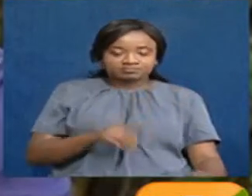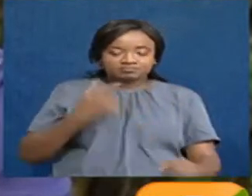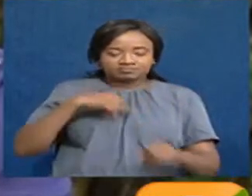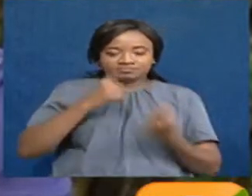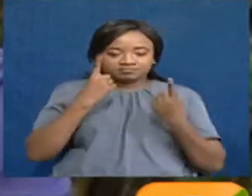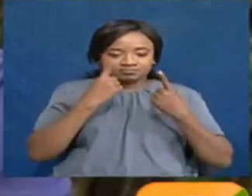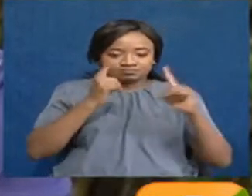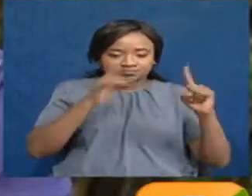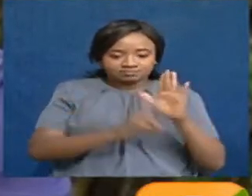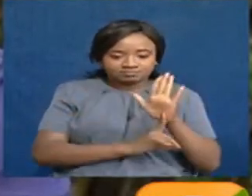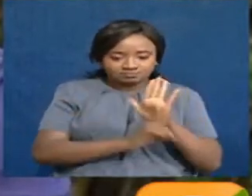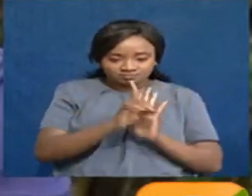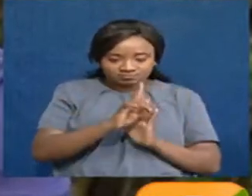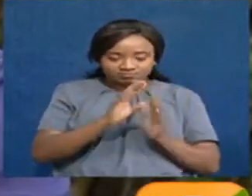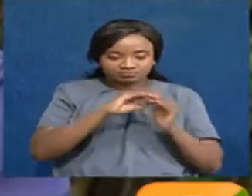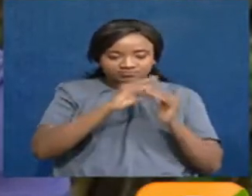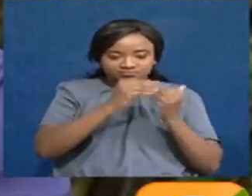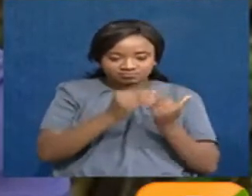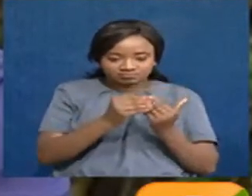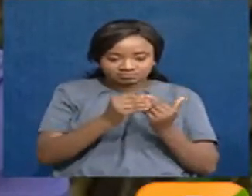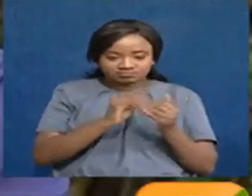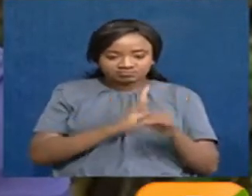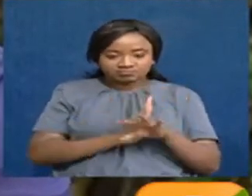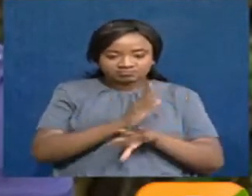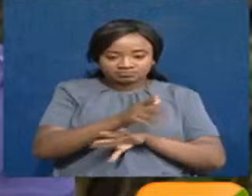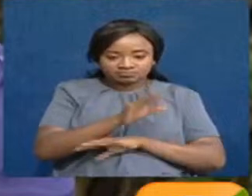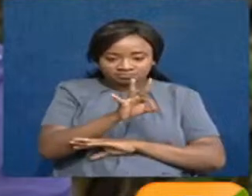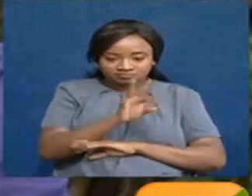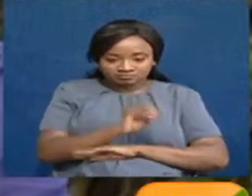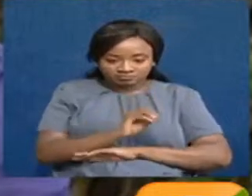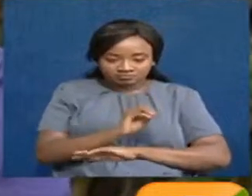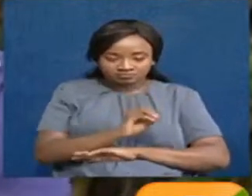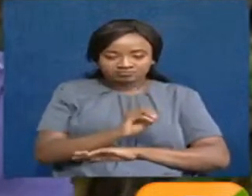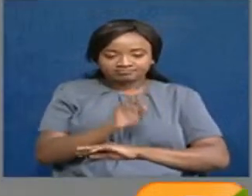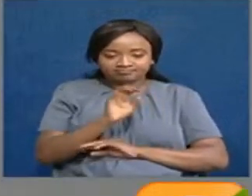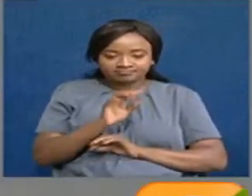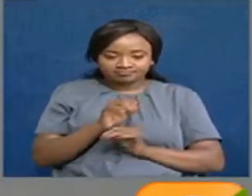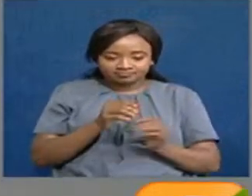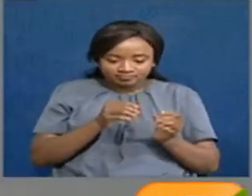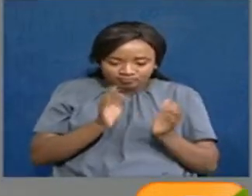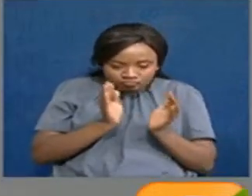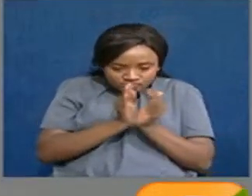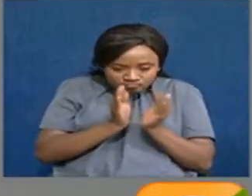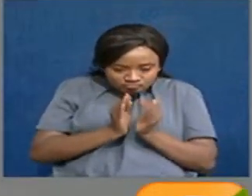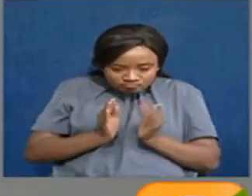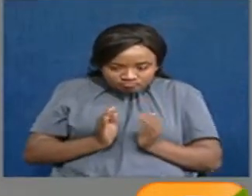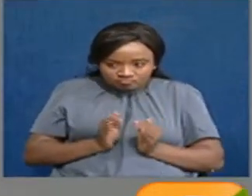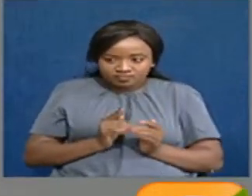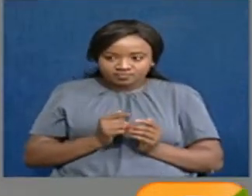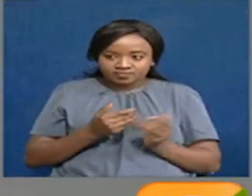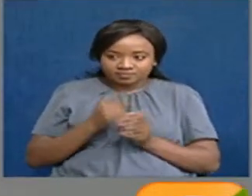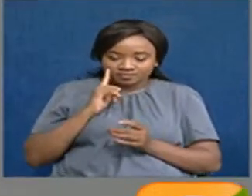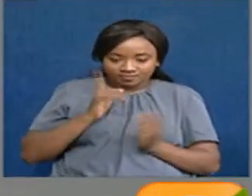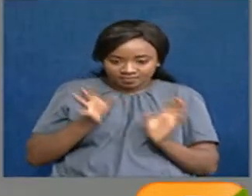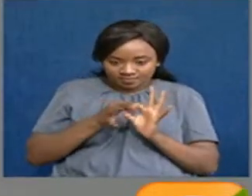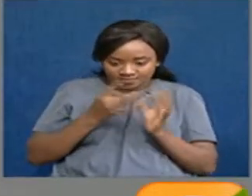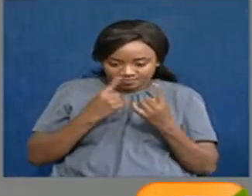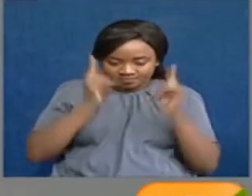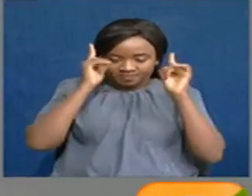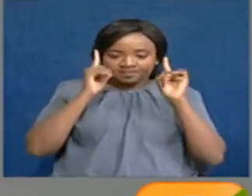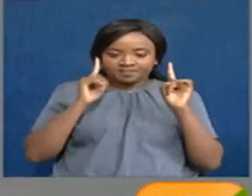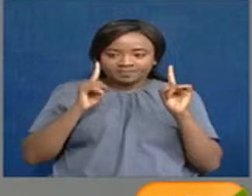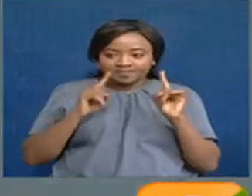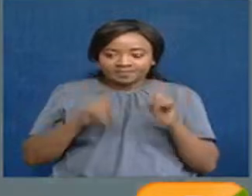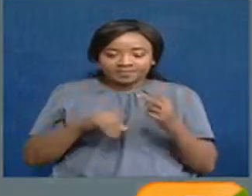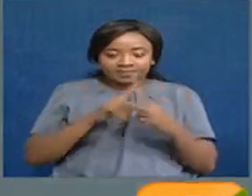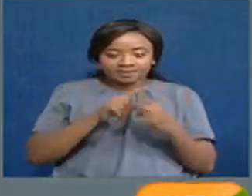develop or create over 30 embryos. In September 2023, two of the embryos